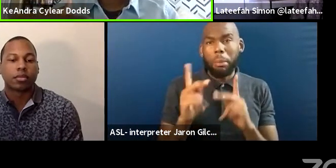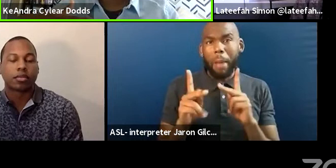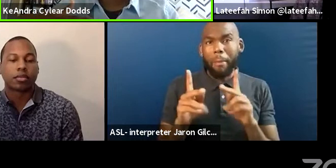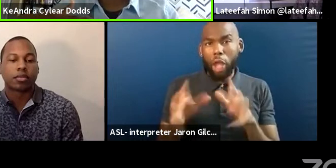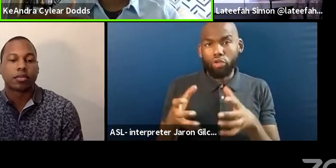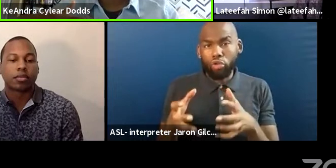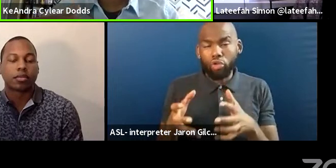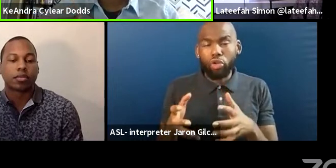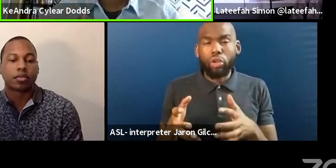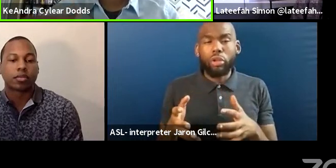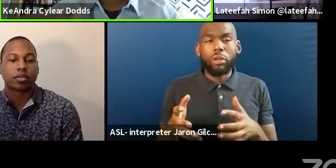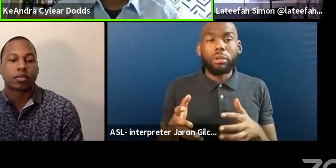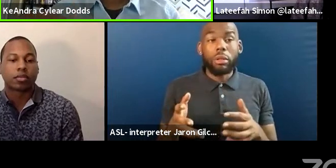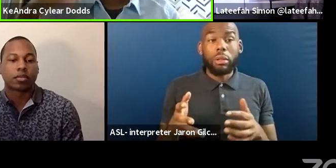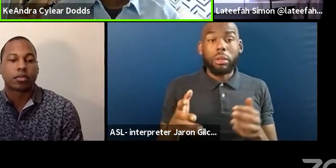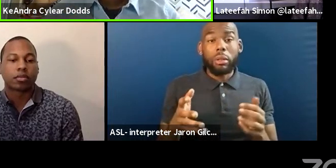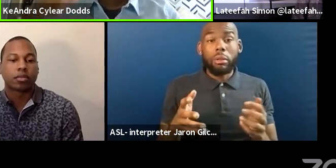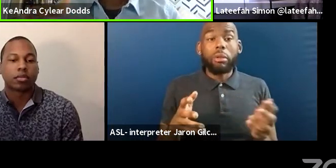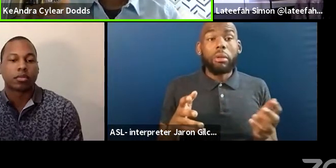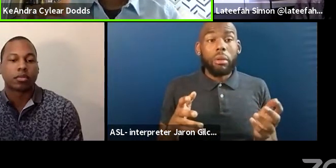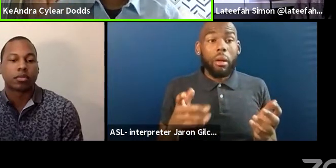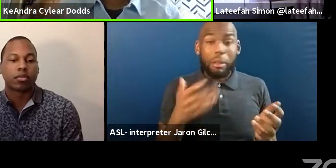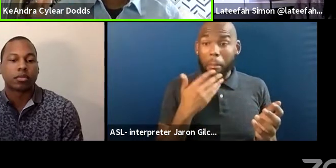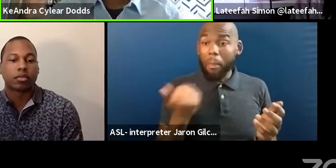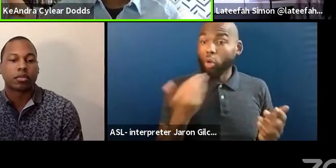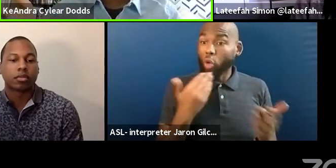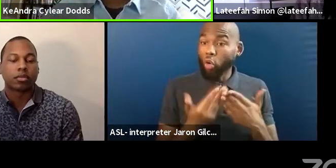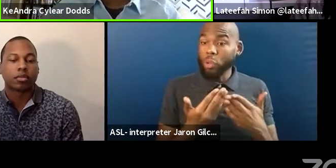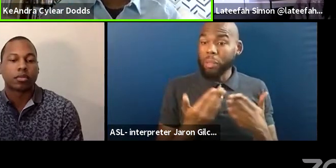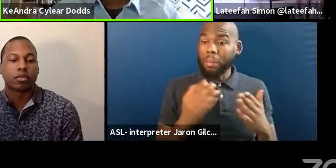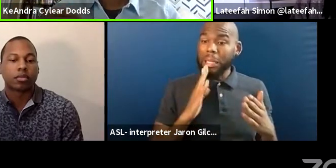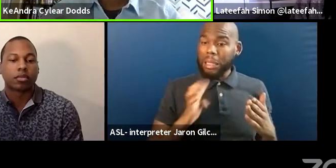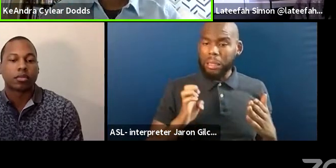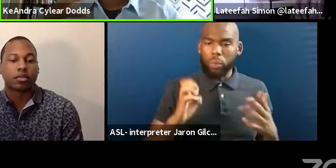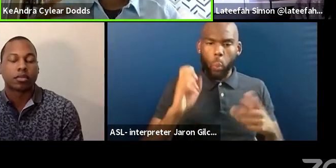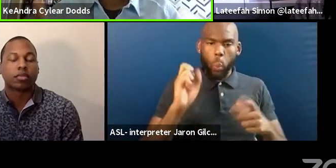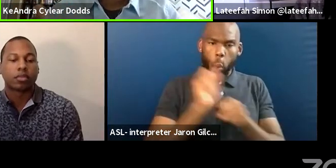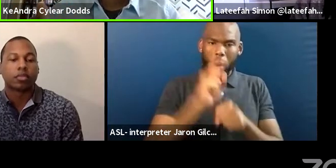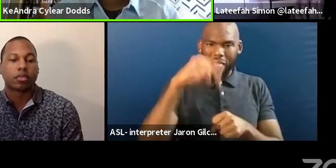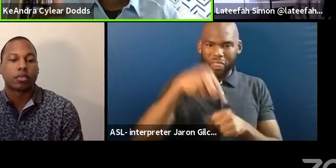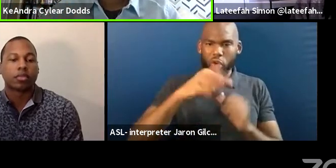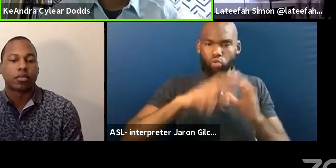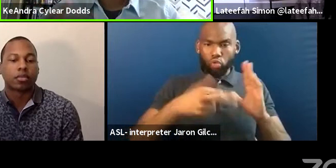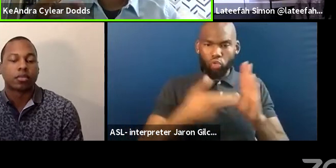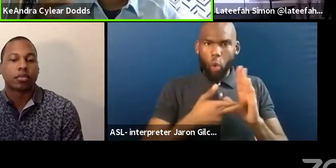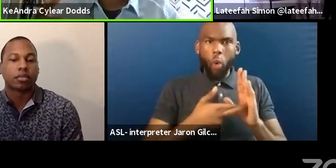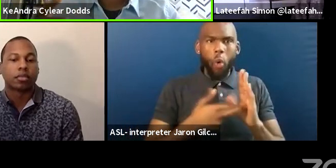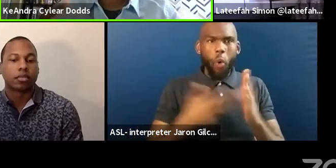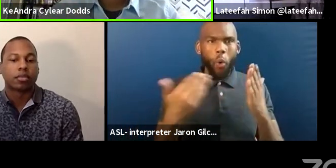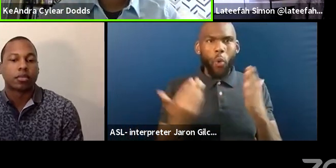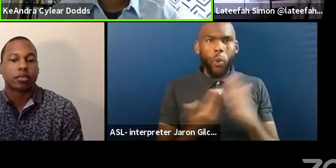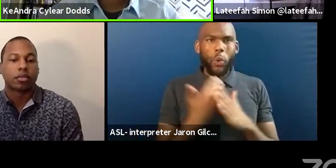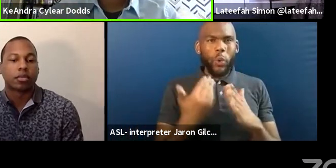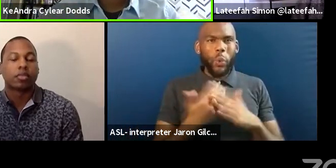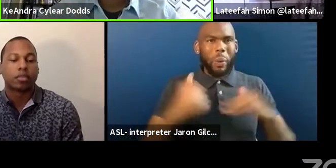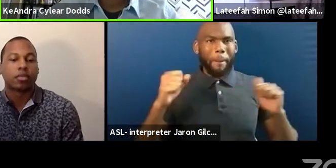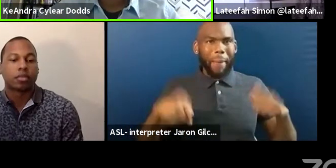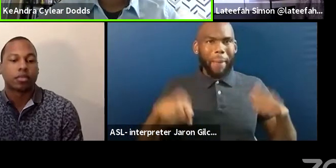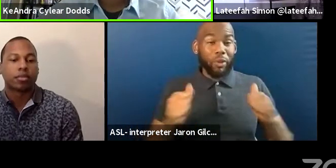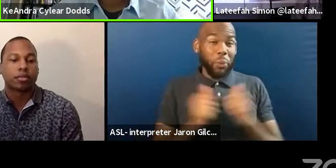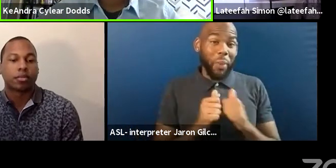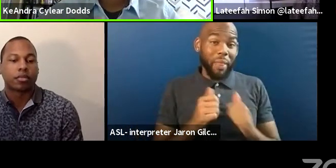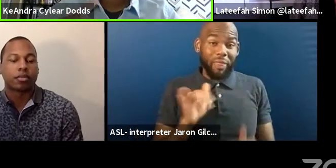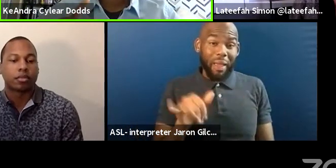be back in this, working in this role, in this new capacity with that experience.